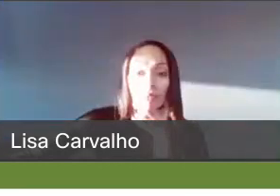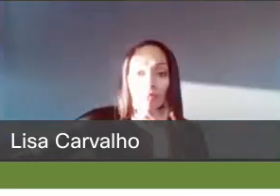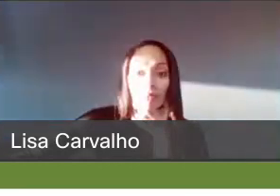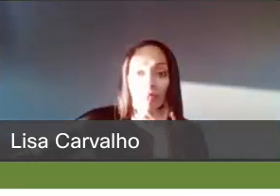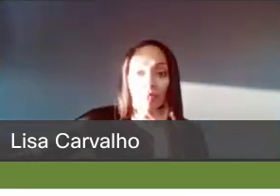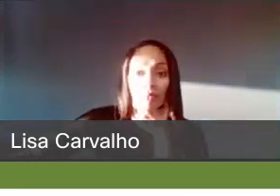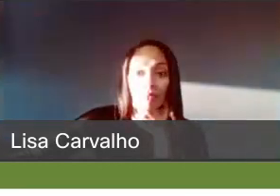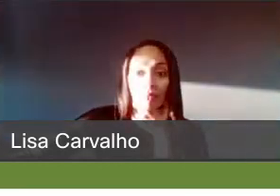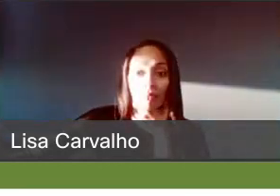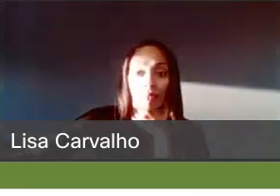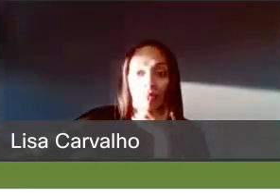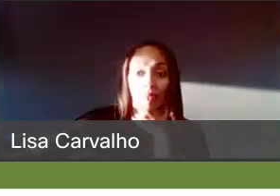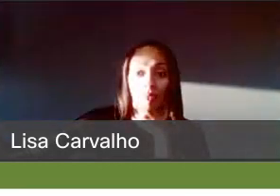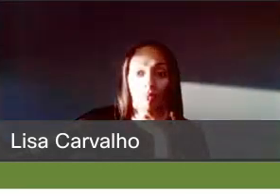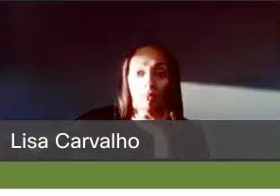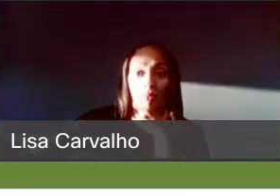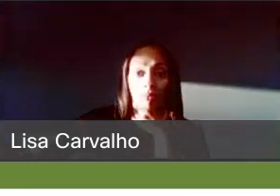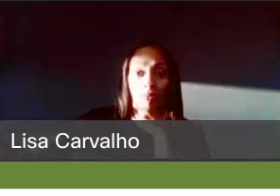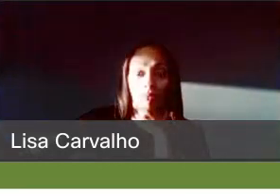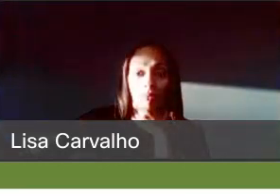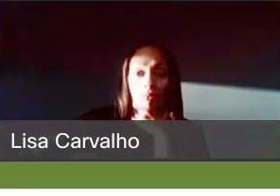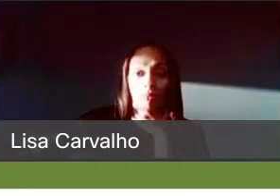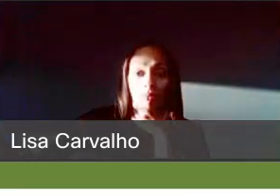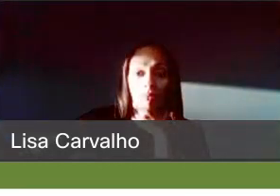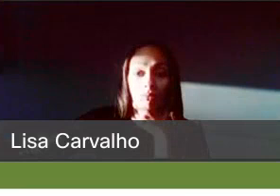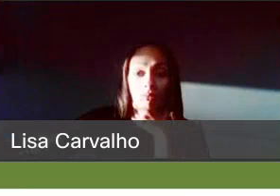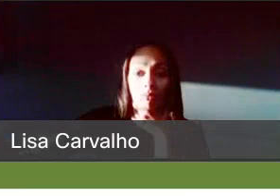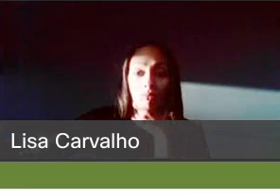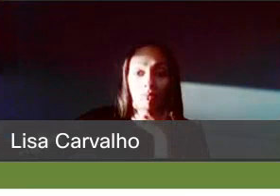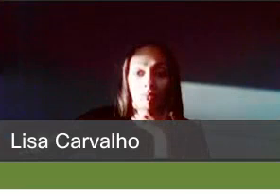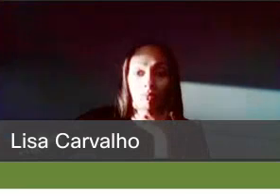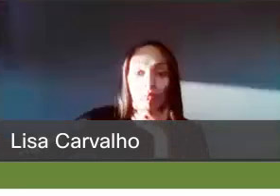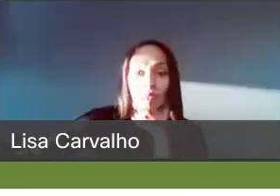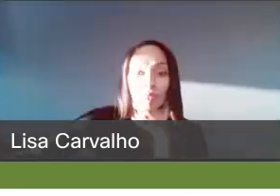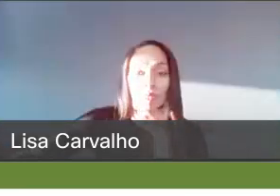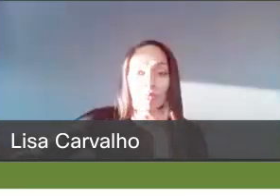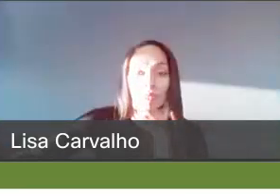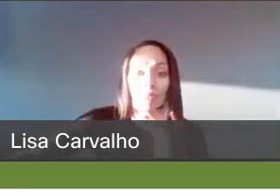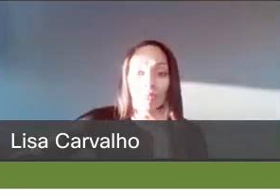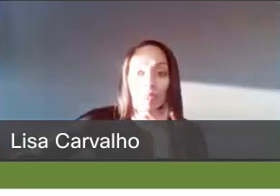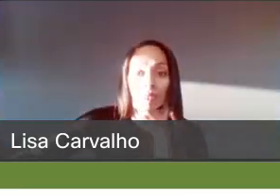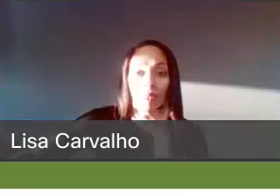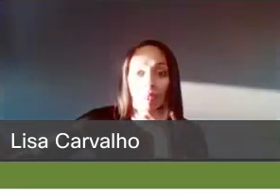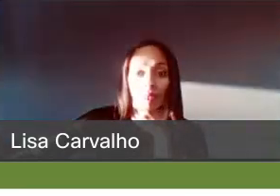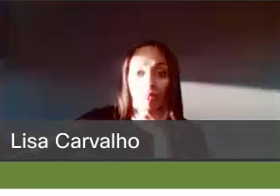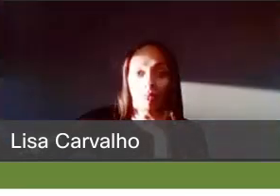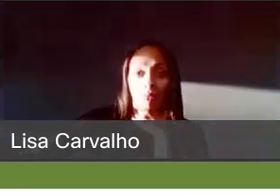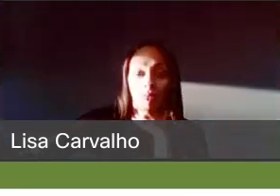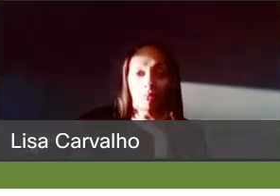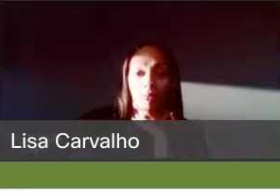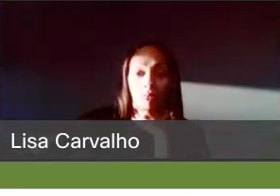A comment in the chat from Kim to separate myself, to think more clearly and supportive, and